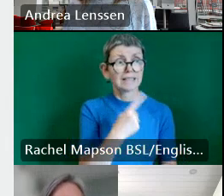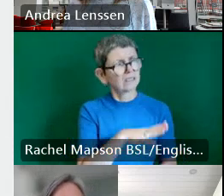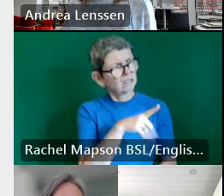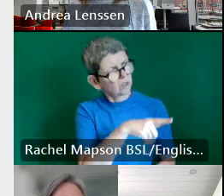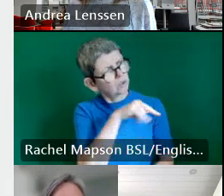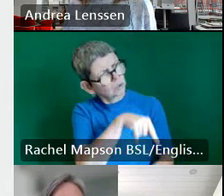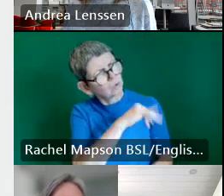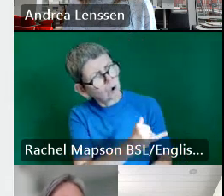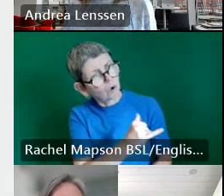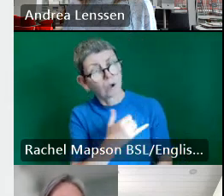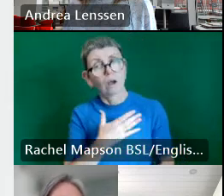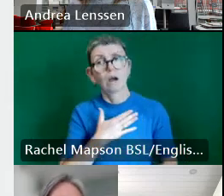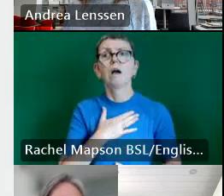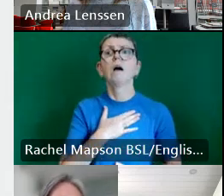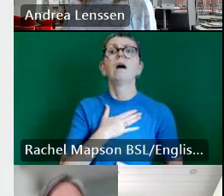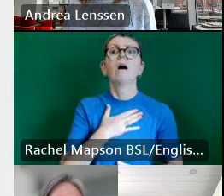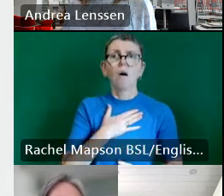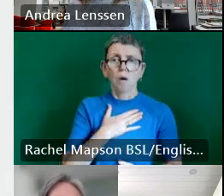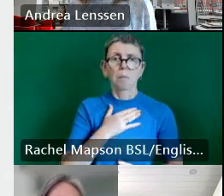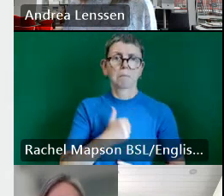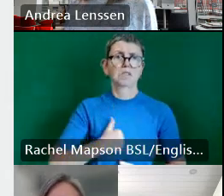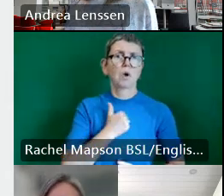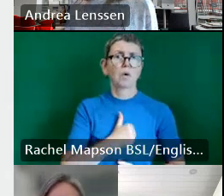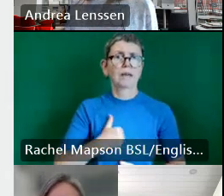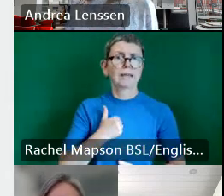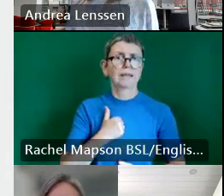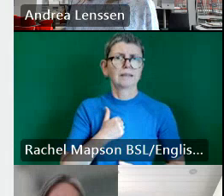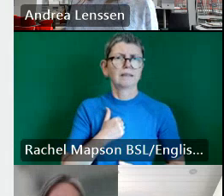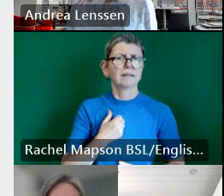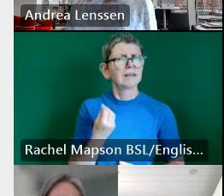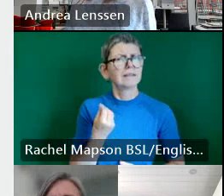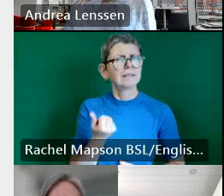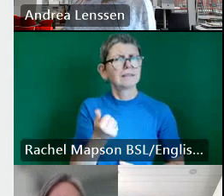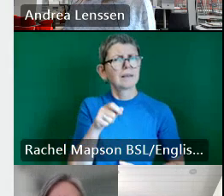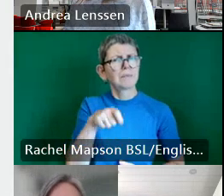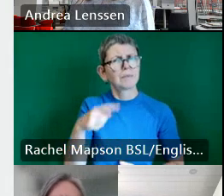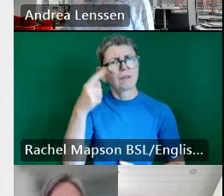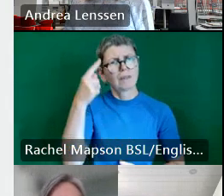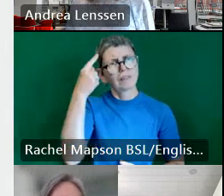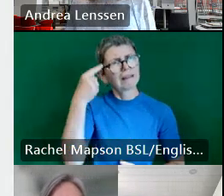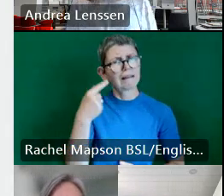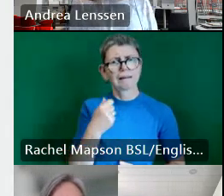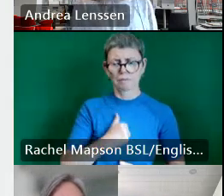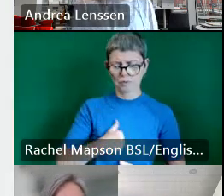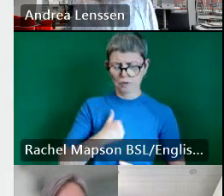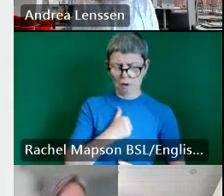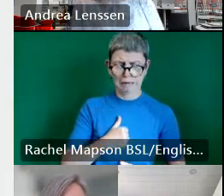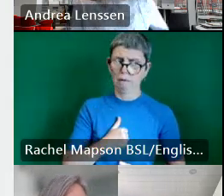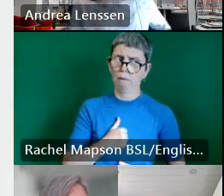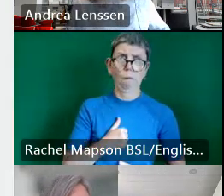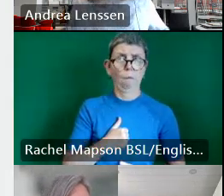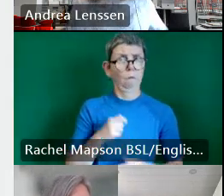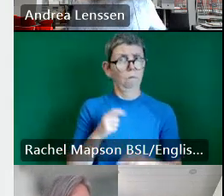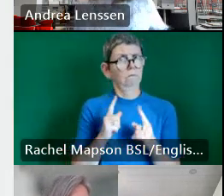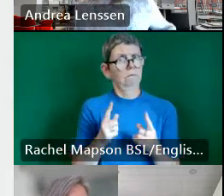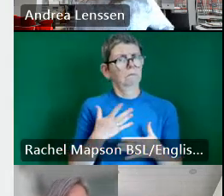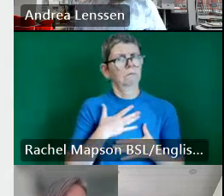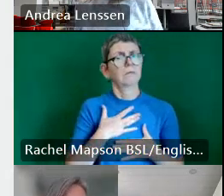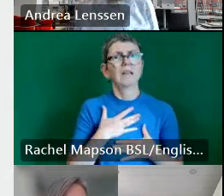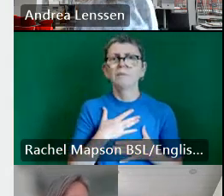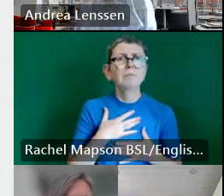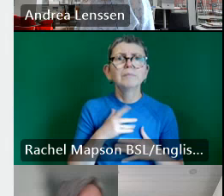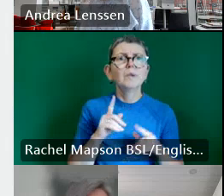Sometimes people think that admitting something was wrong is, it's a big step for them, but you can't move forward